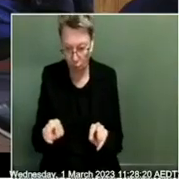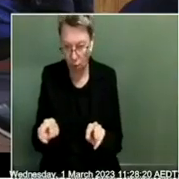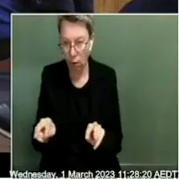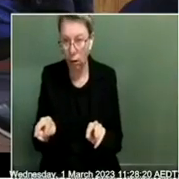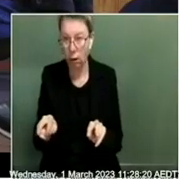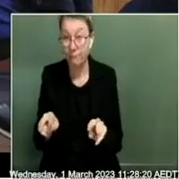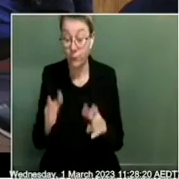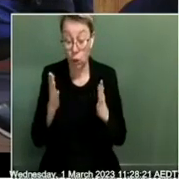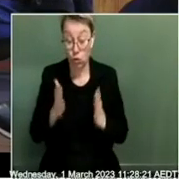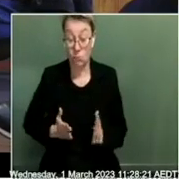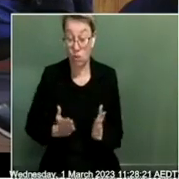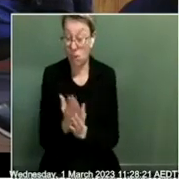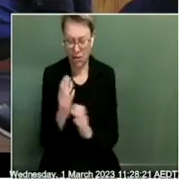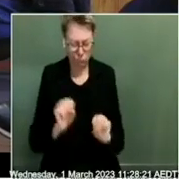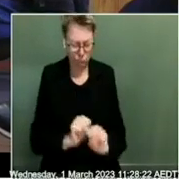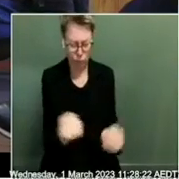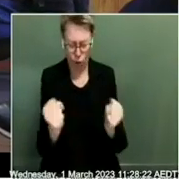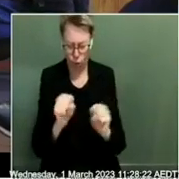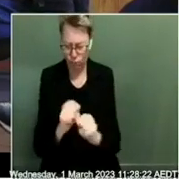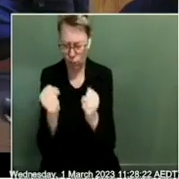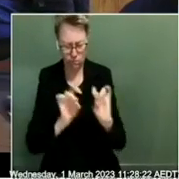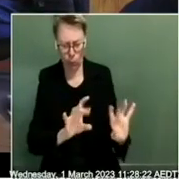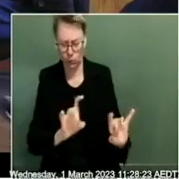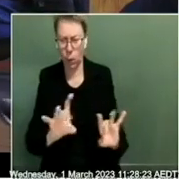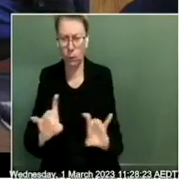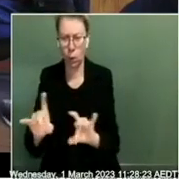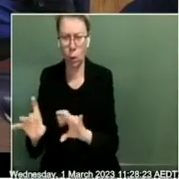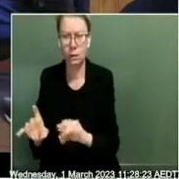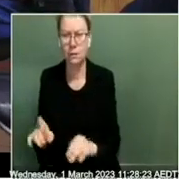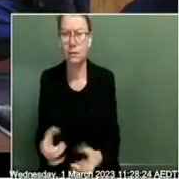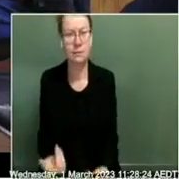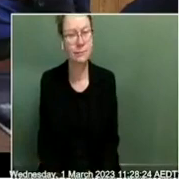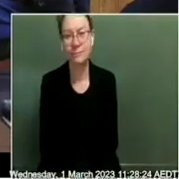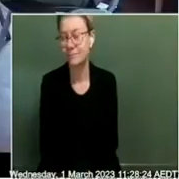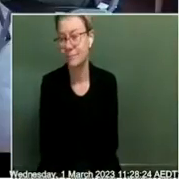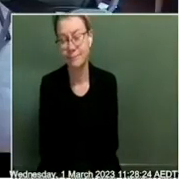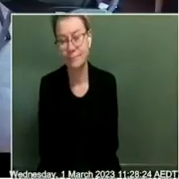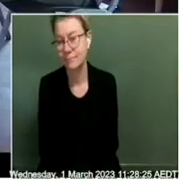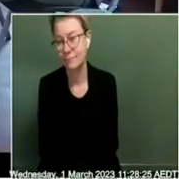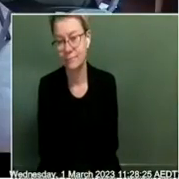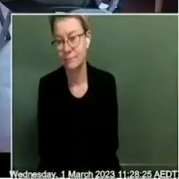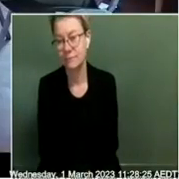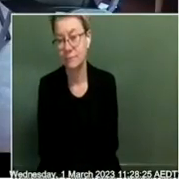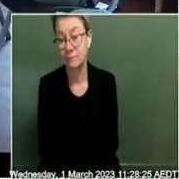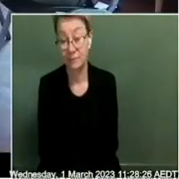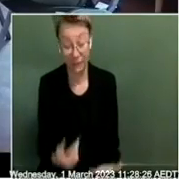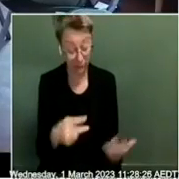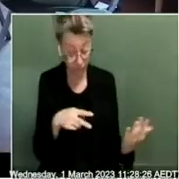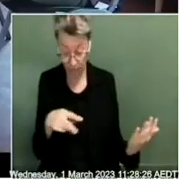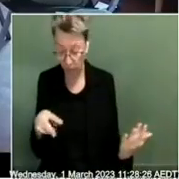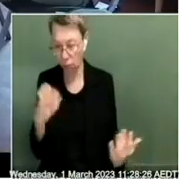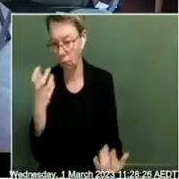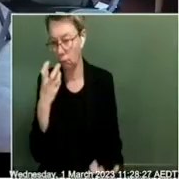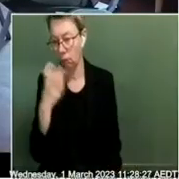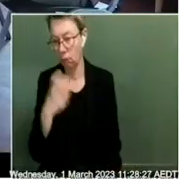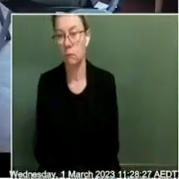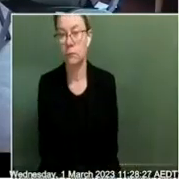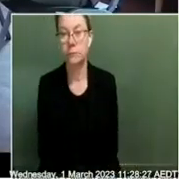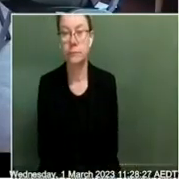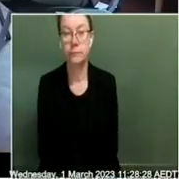just basic would be horrific. Much more than human rights, because they had their identity stolen. So